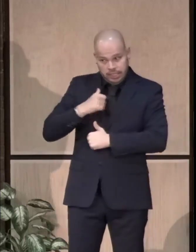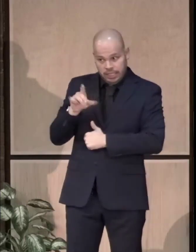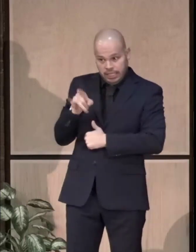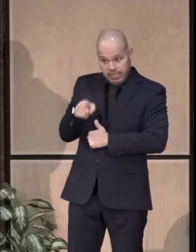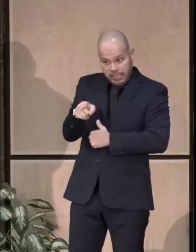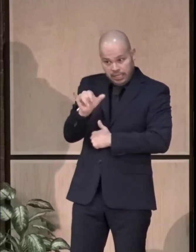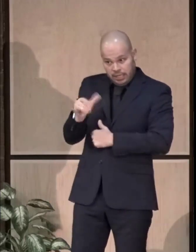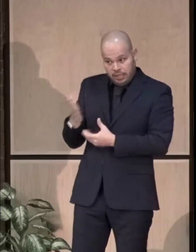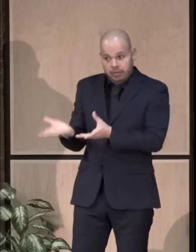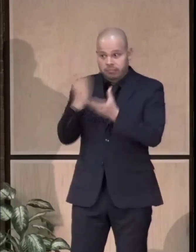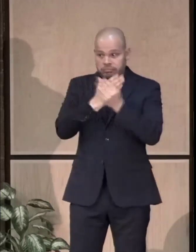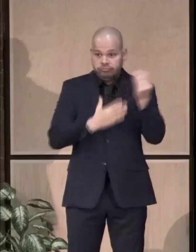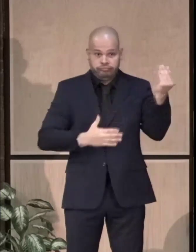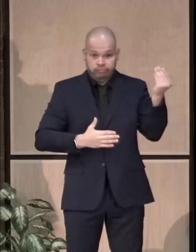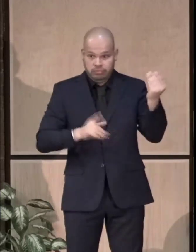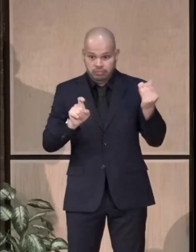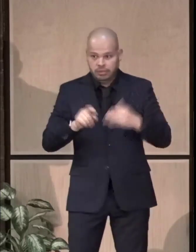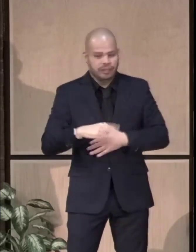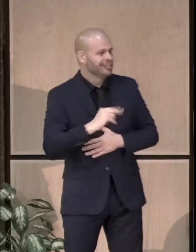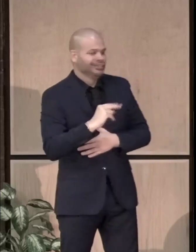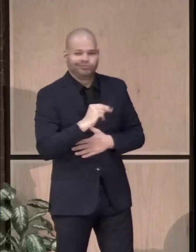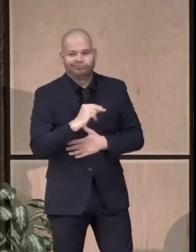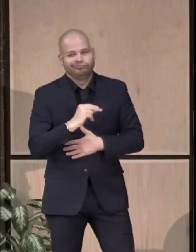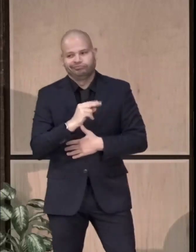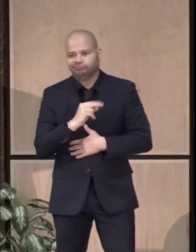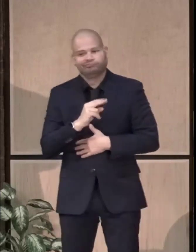as to why you hadn't received them? I did not. Why not?